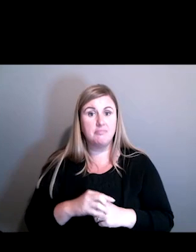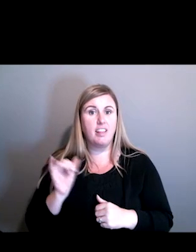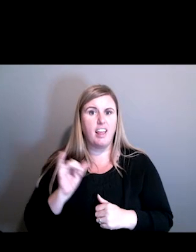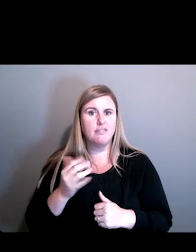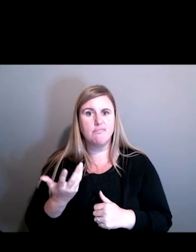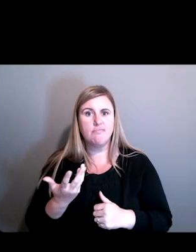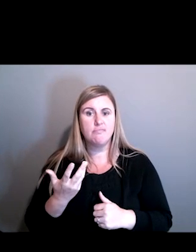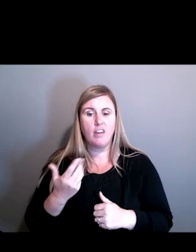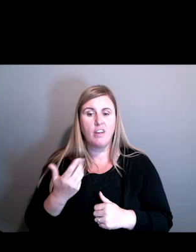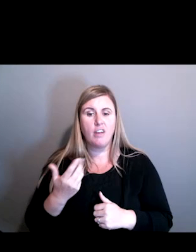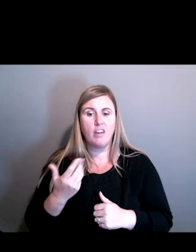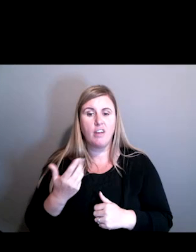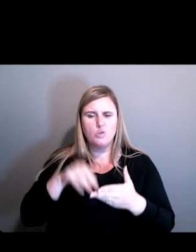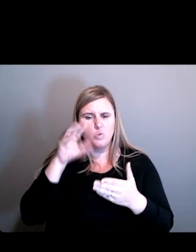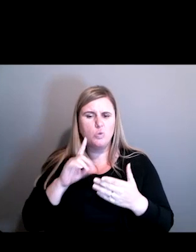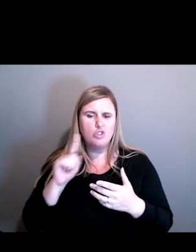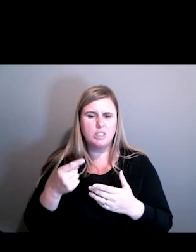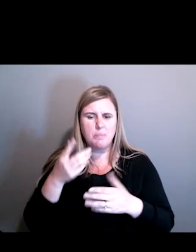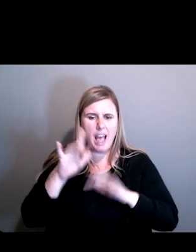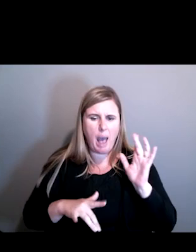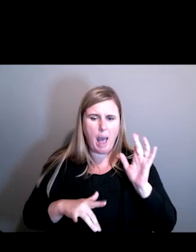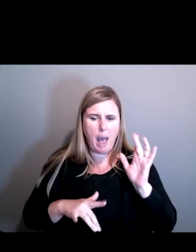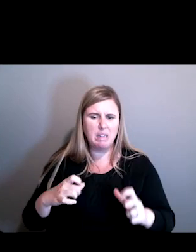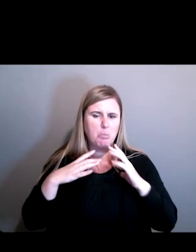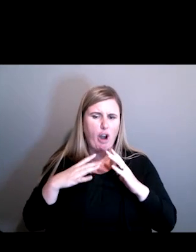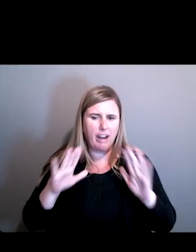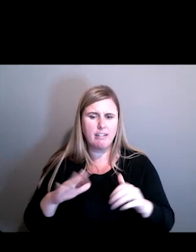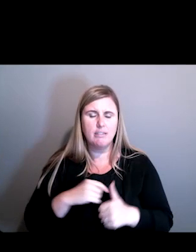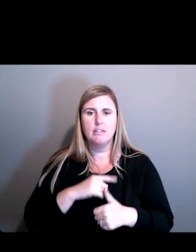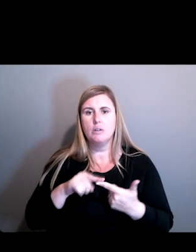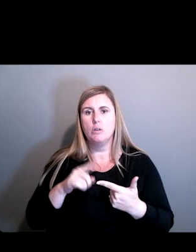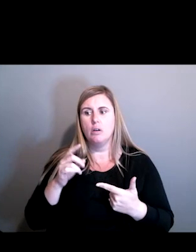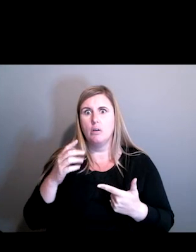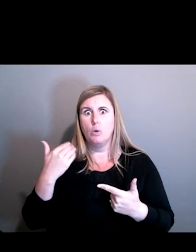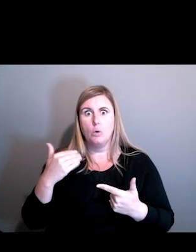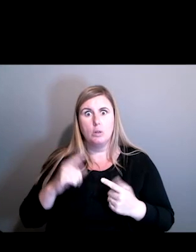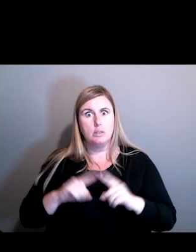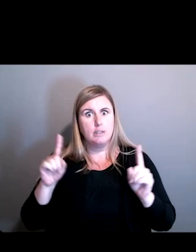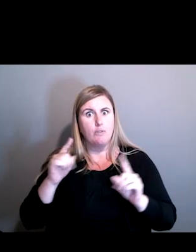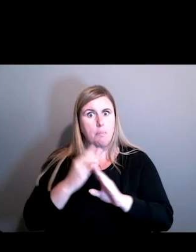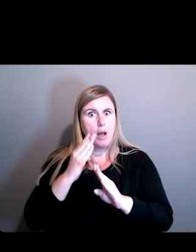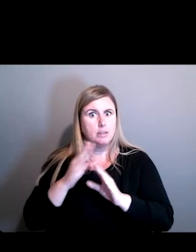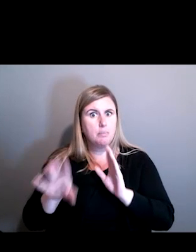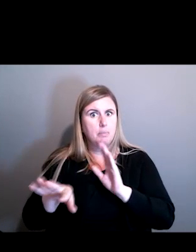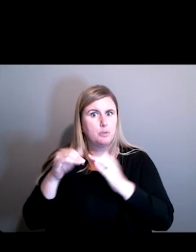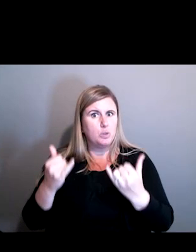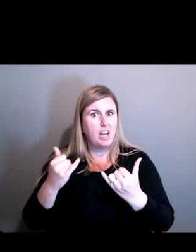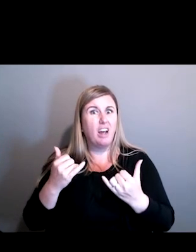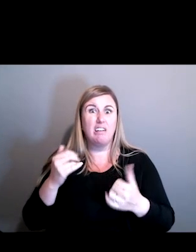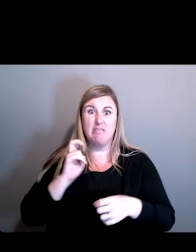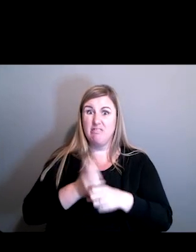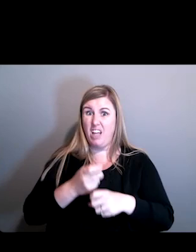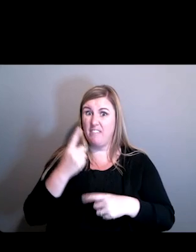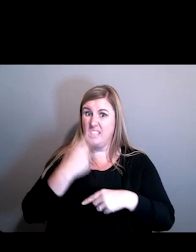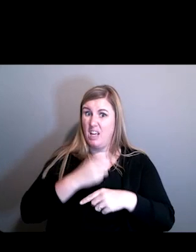Such as, like, I just wish the student would be absent, I need a break. Or, it was a different bus that picked him up today, so it's going to be a